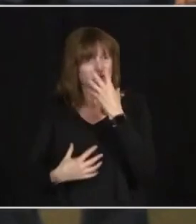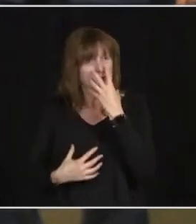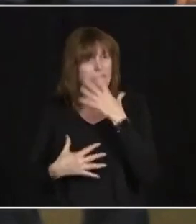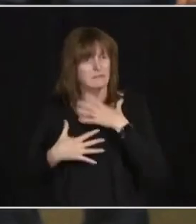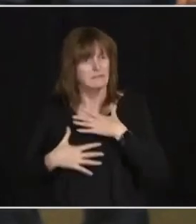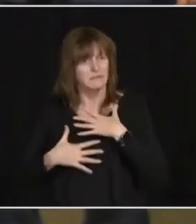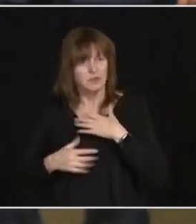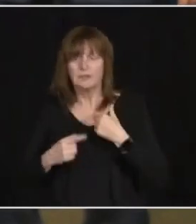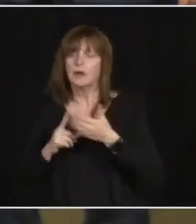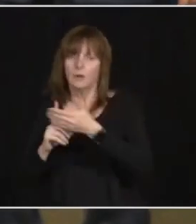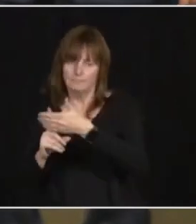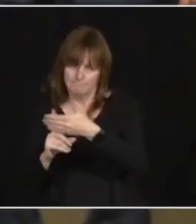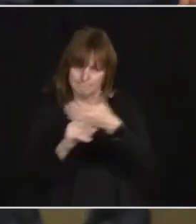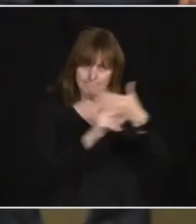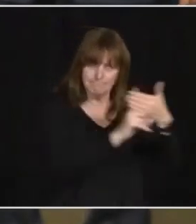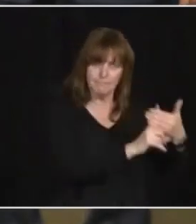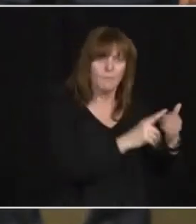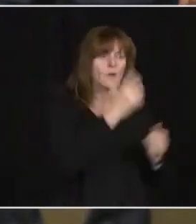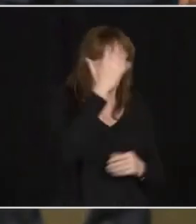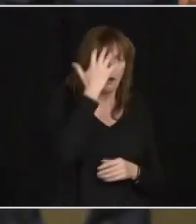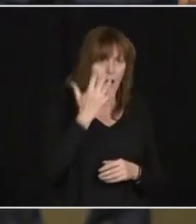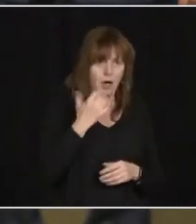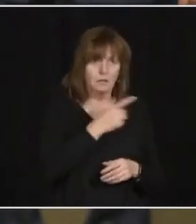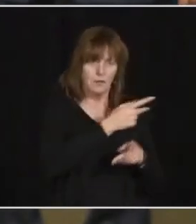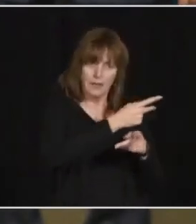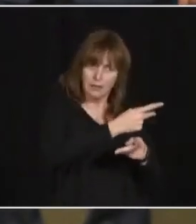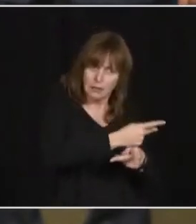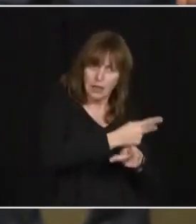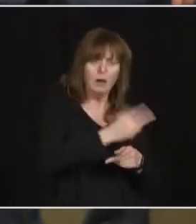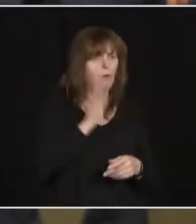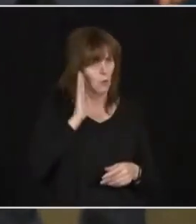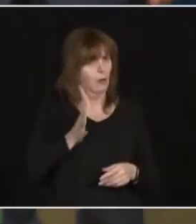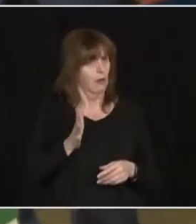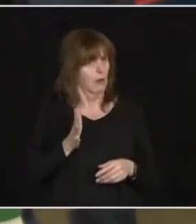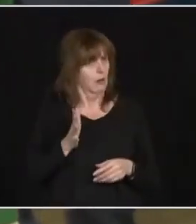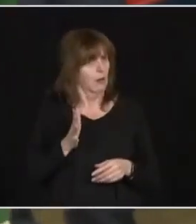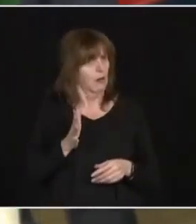taken to hospital, and of course they will be cared for in hospital.